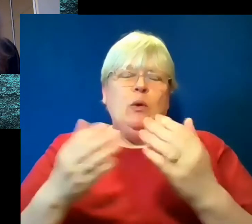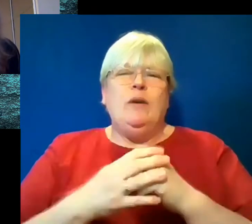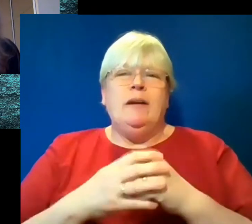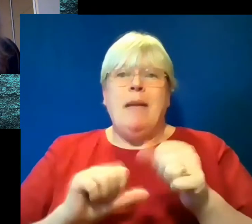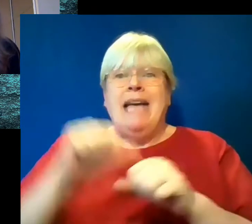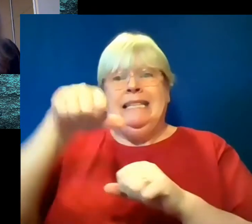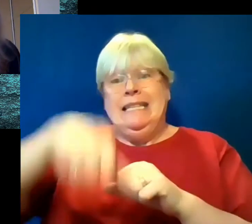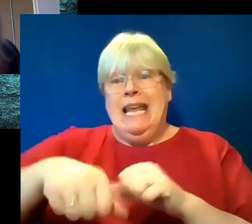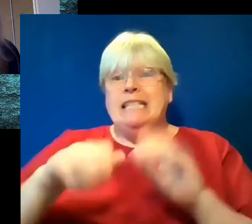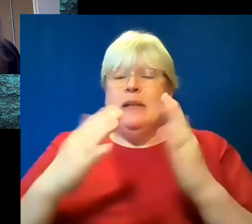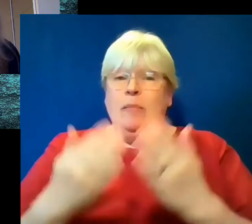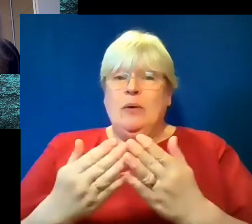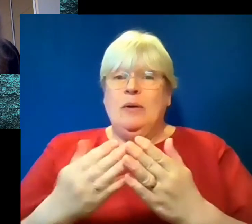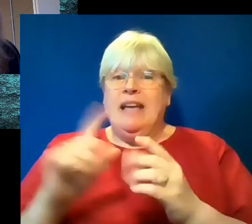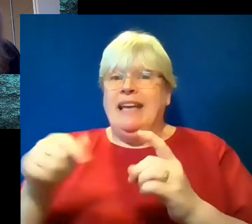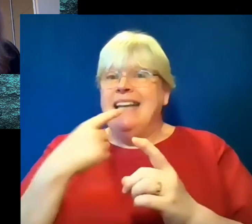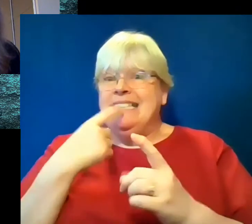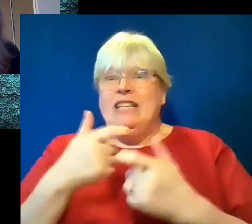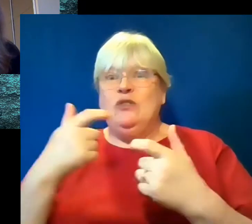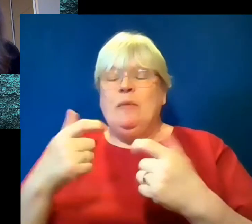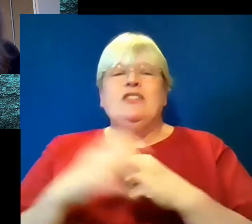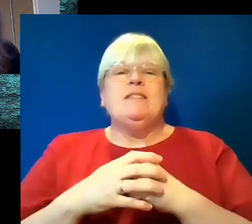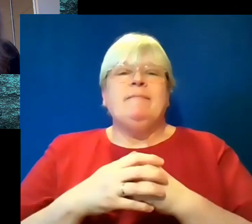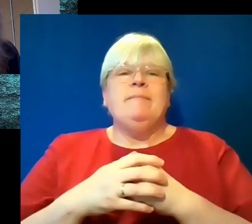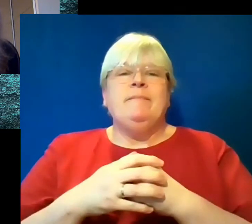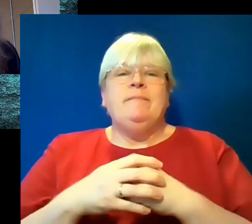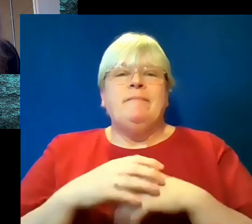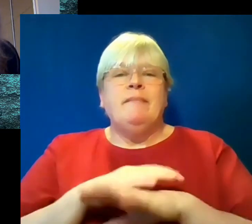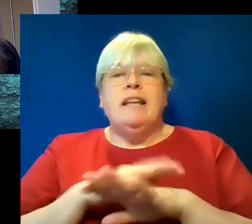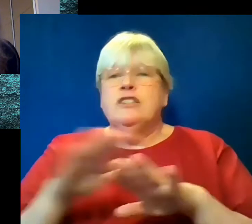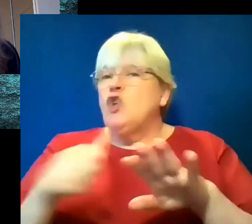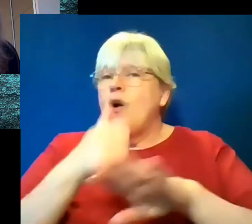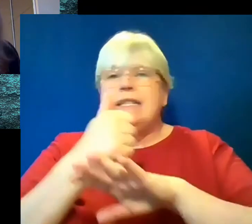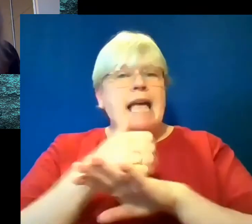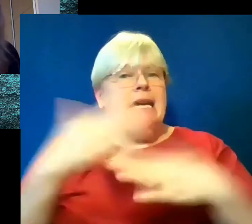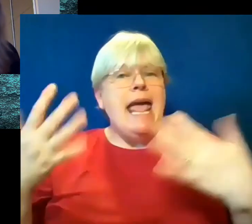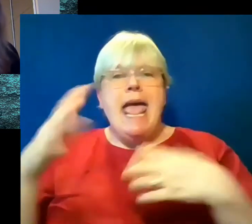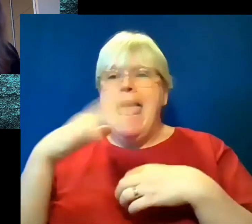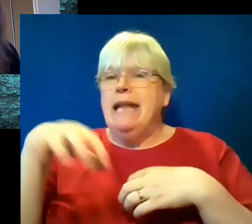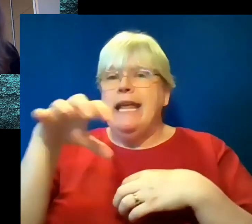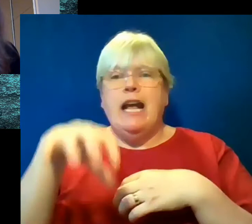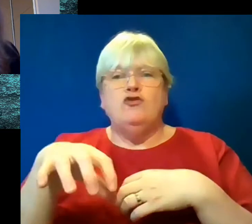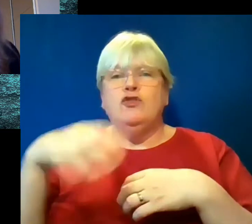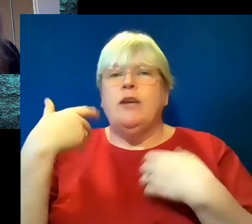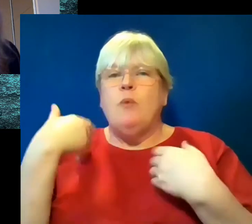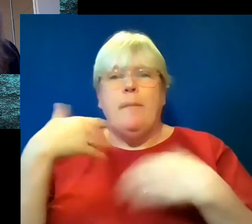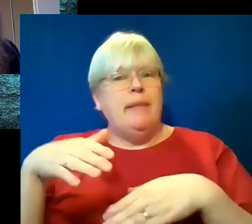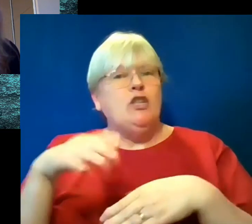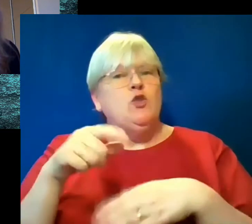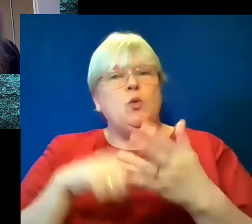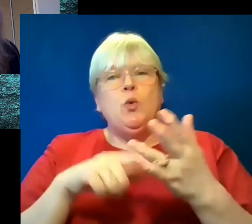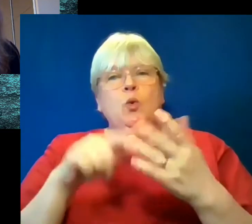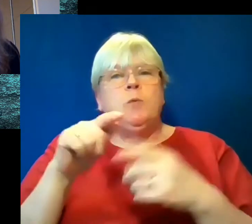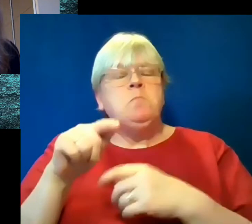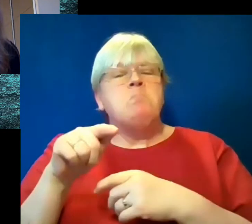book, I mustn't say too much about it, but I can say it's not set in any country any of us have ever been to.